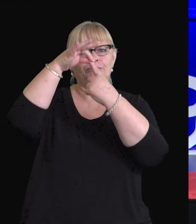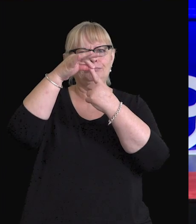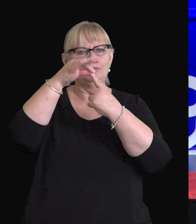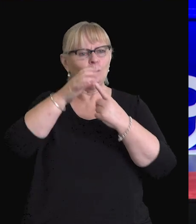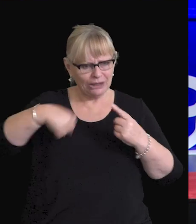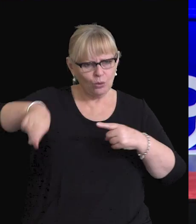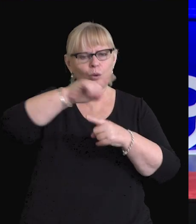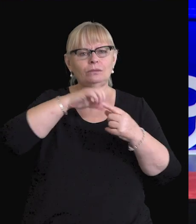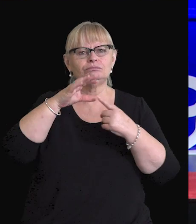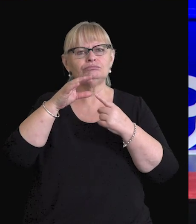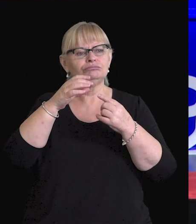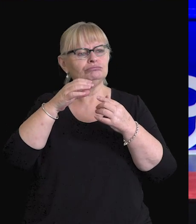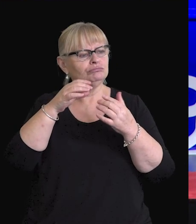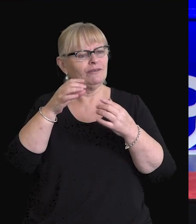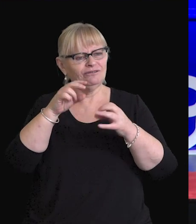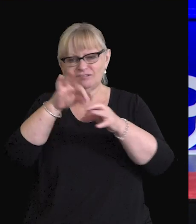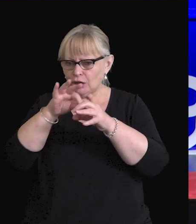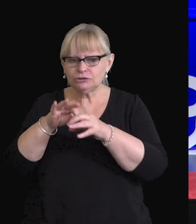we could go on as we are now.